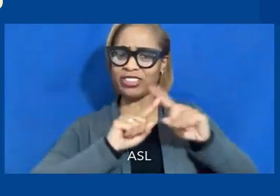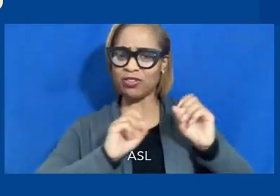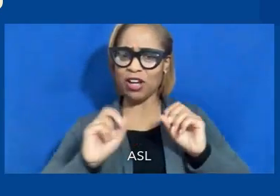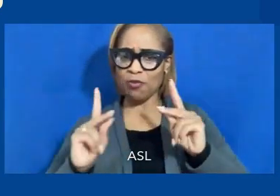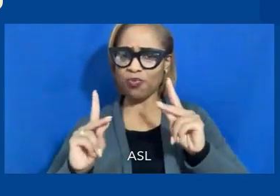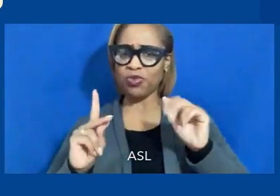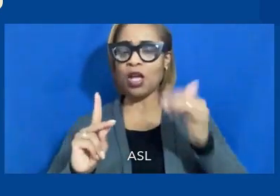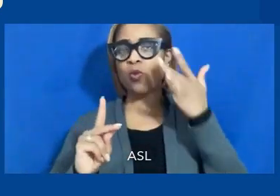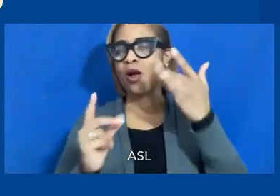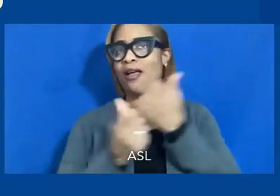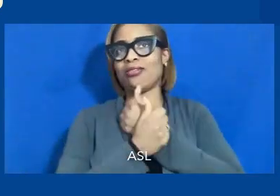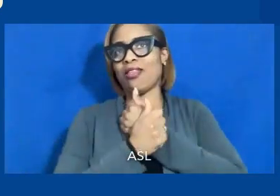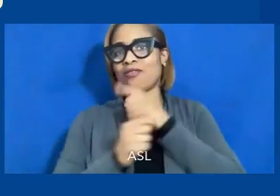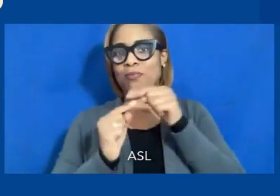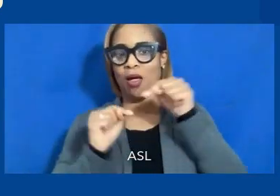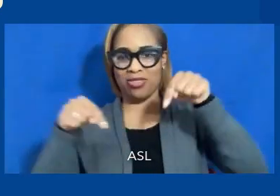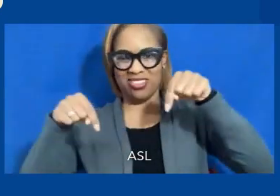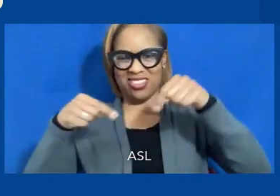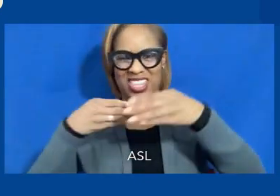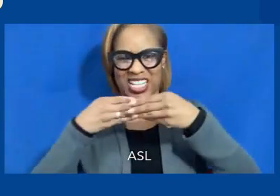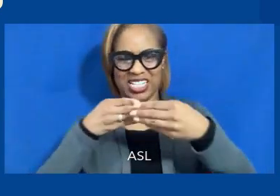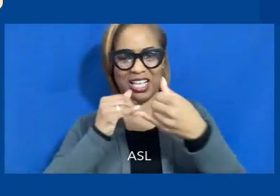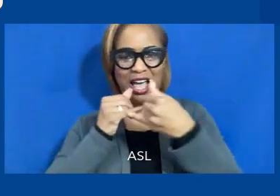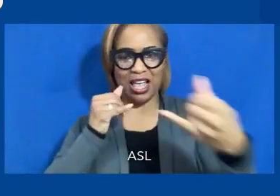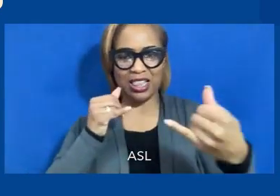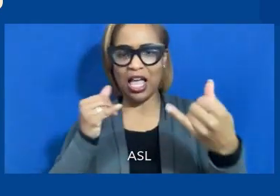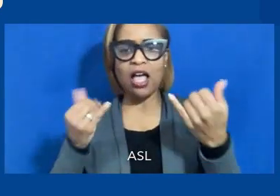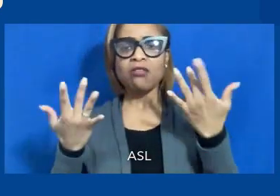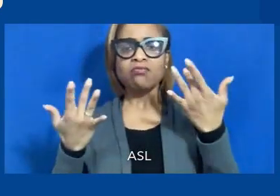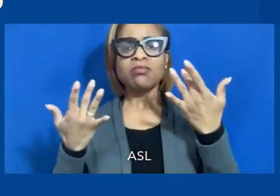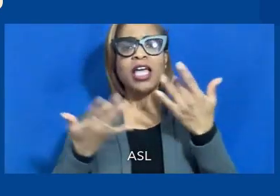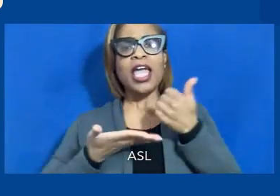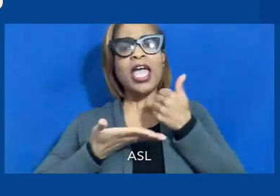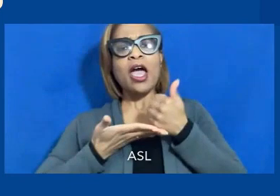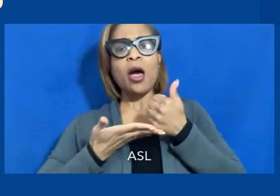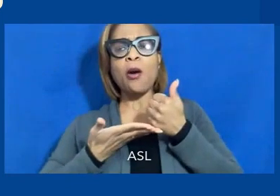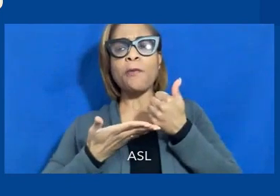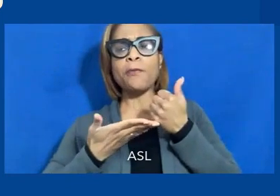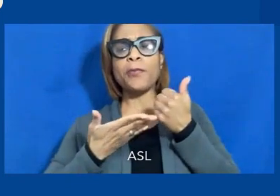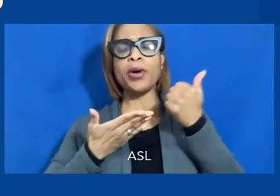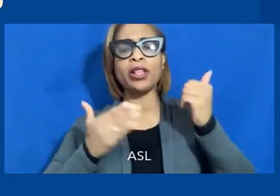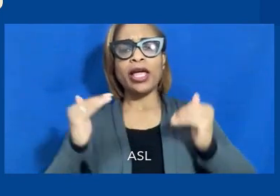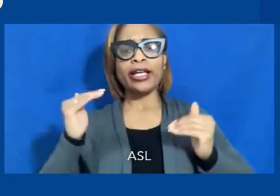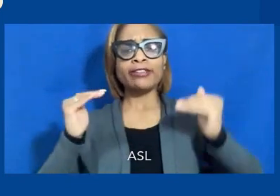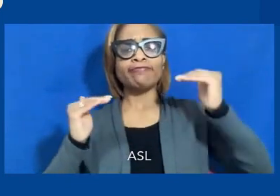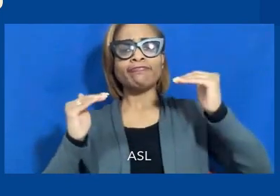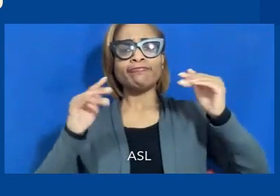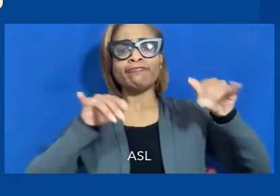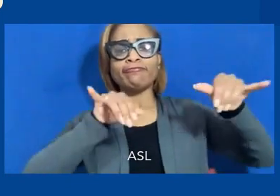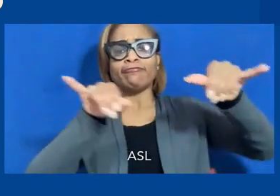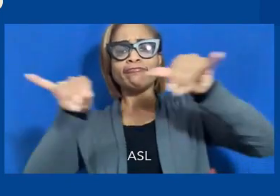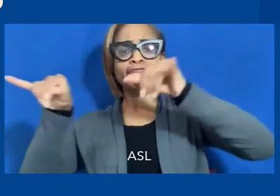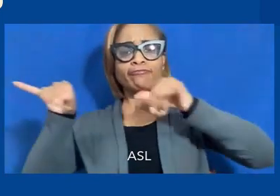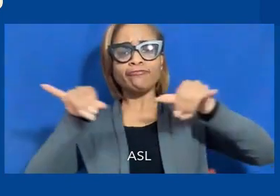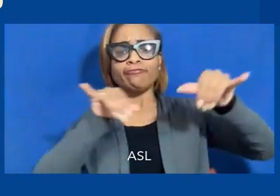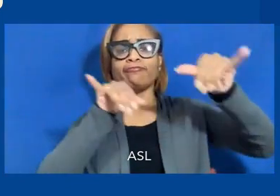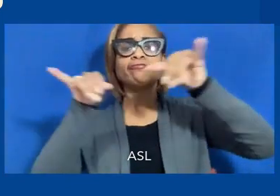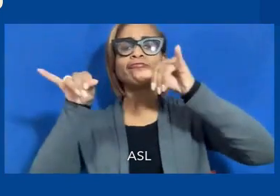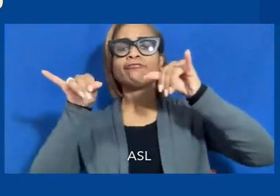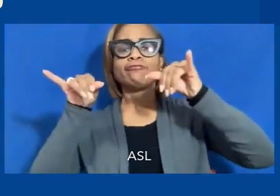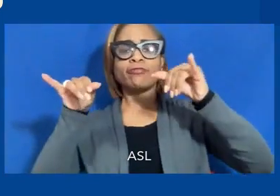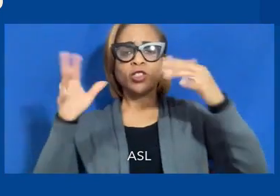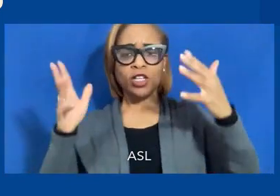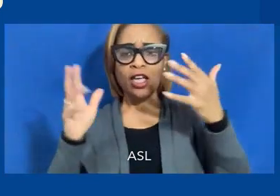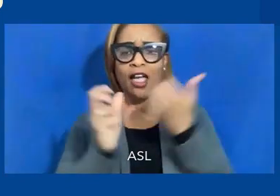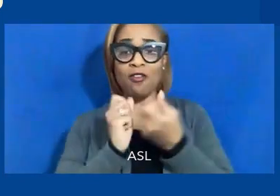these guidelines, is because it helps normalize, level set, and kind of democratize what everyone who's